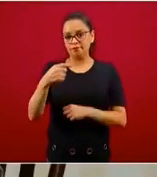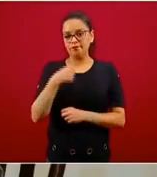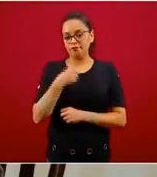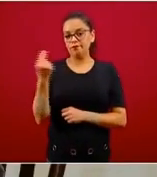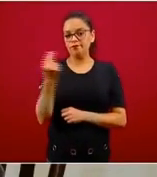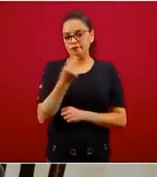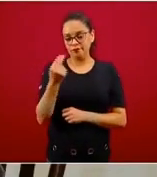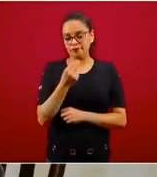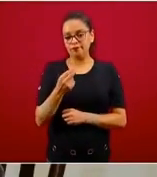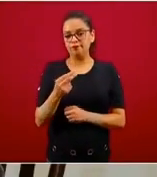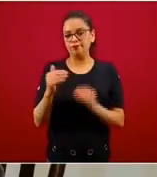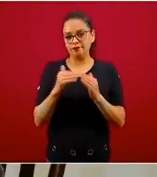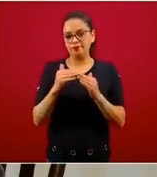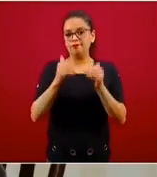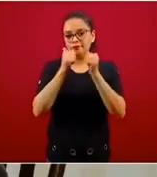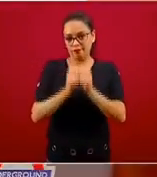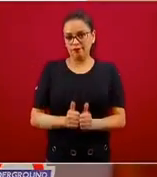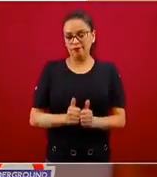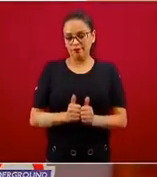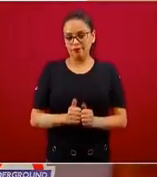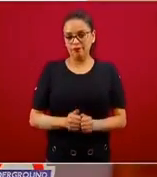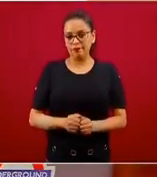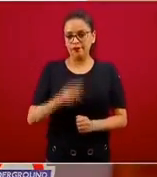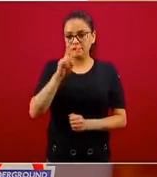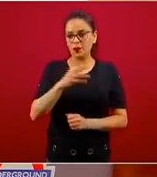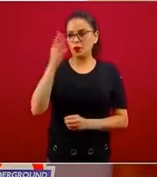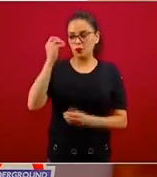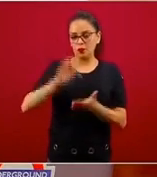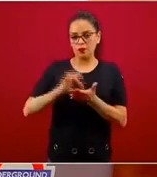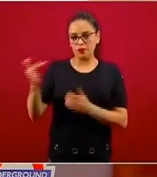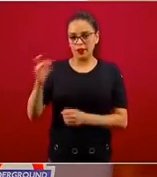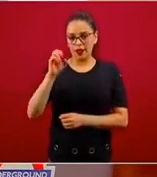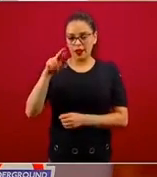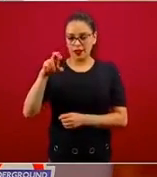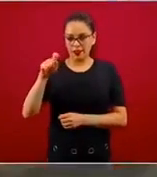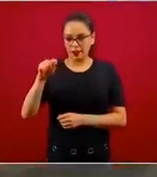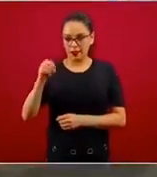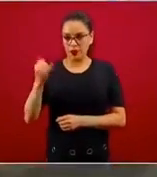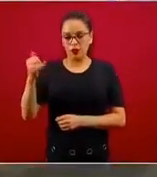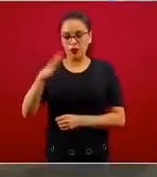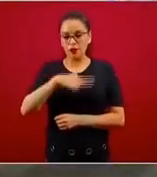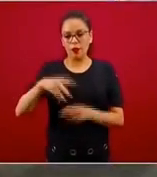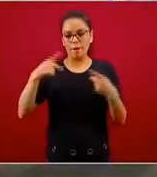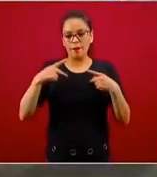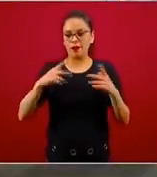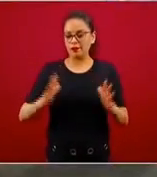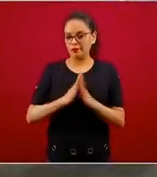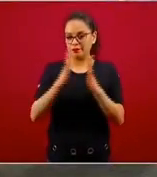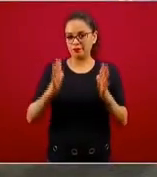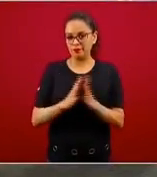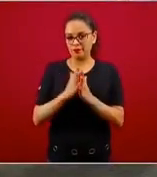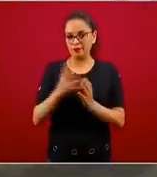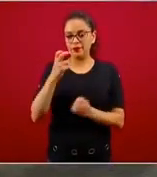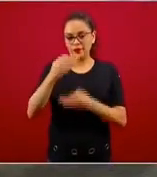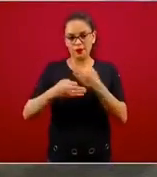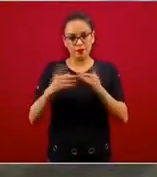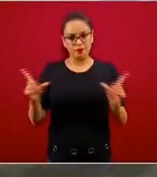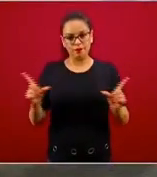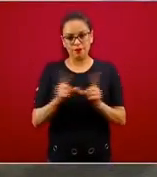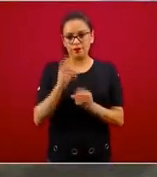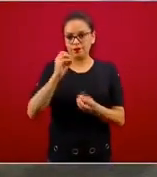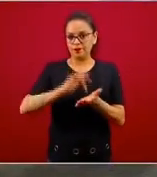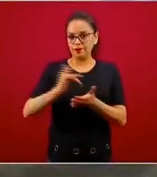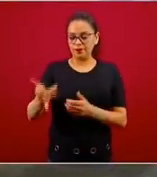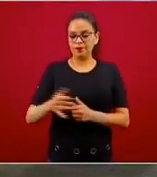have to casa. take Le care of agradecemos myself. mucho, I Ernesto, have a to todas stay las personas home. que So, participaron Ernesto, y es thank cuanto. you very Muchas gracias. much. Thank you for your muchas gracias, participation.